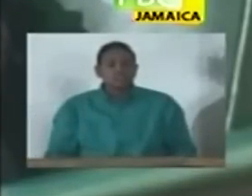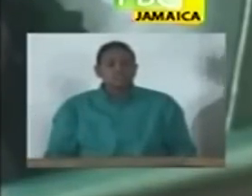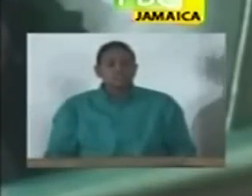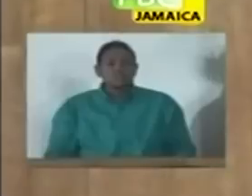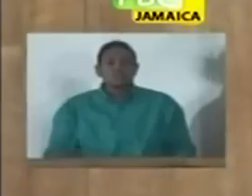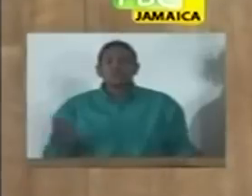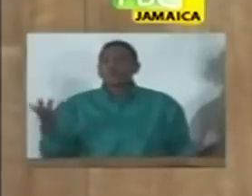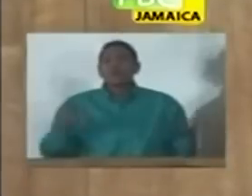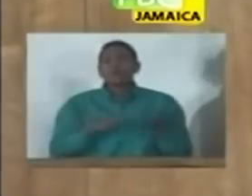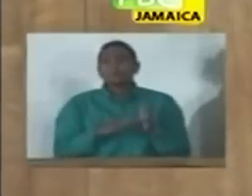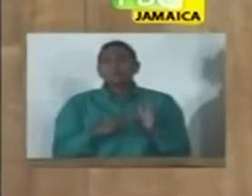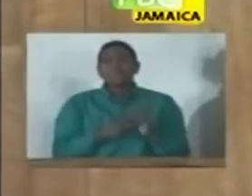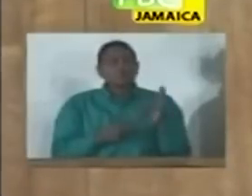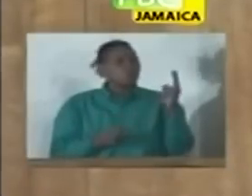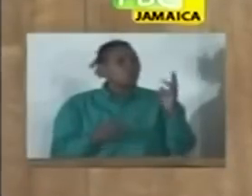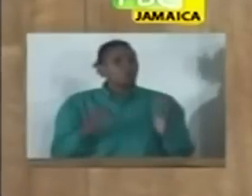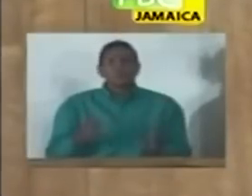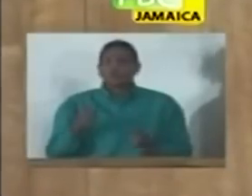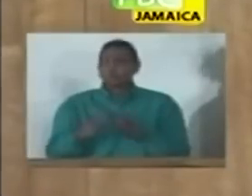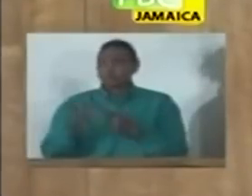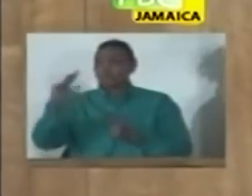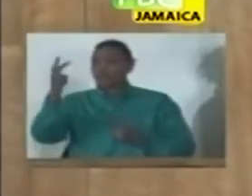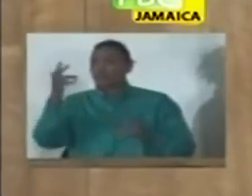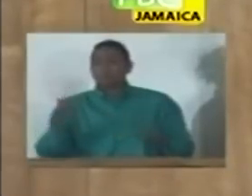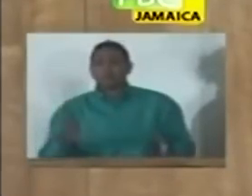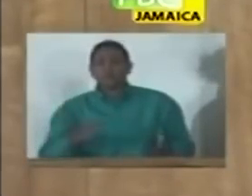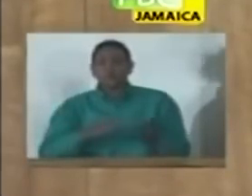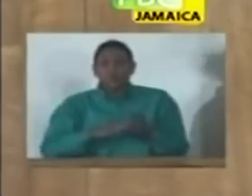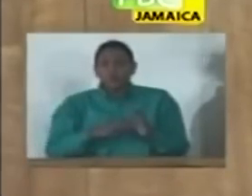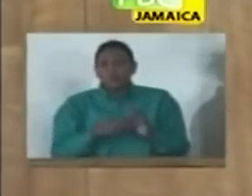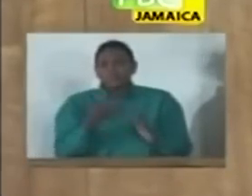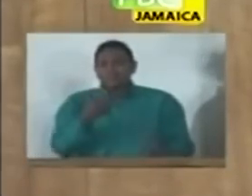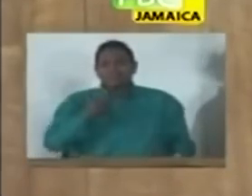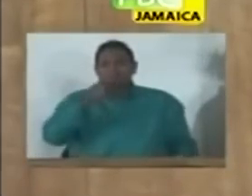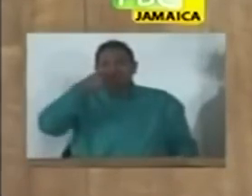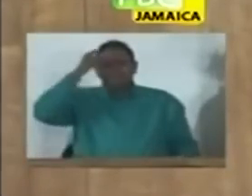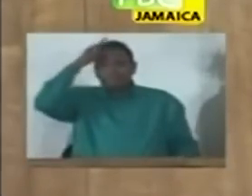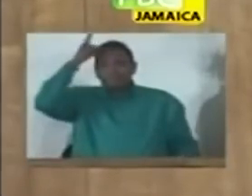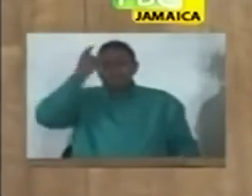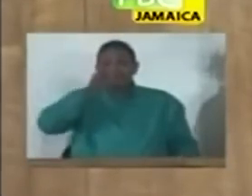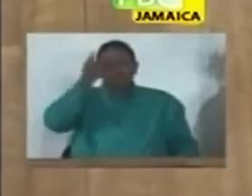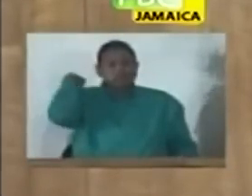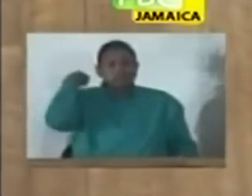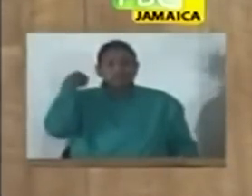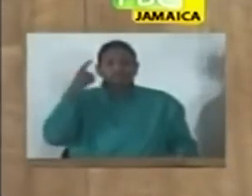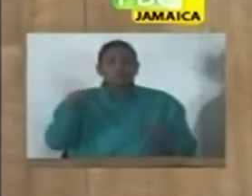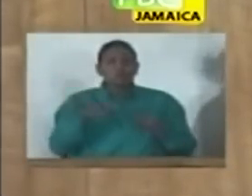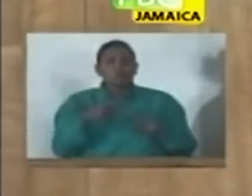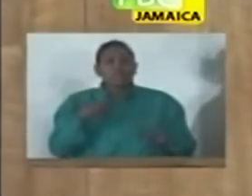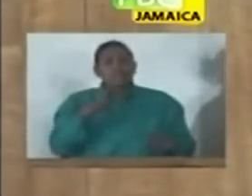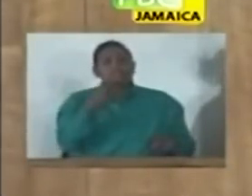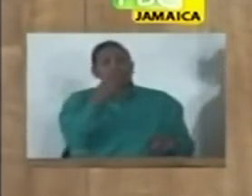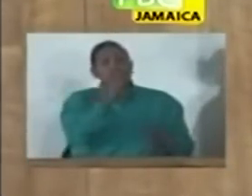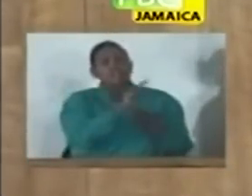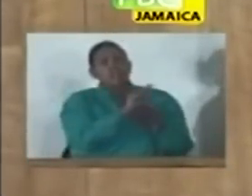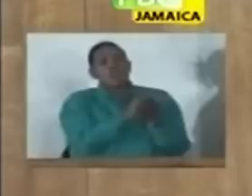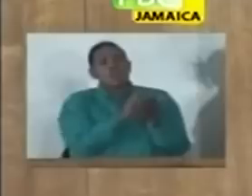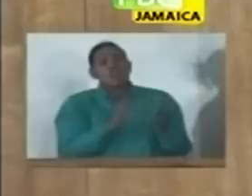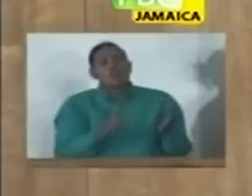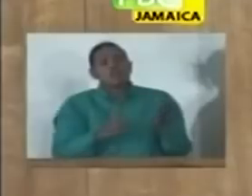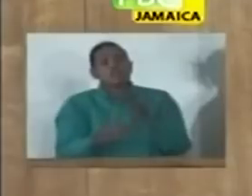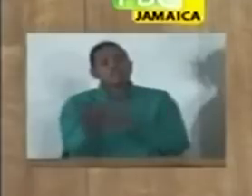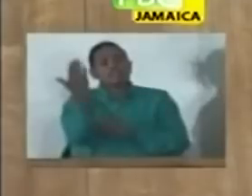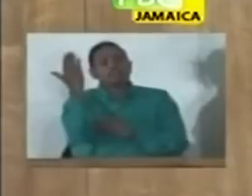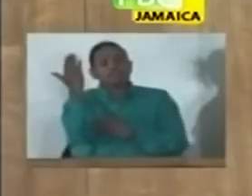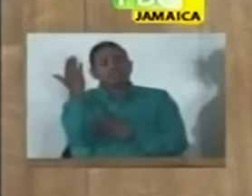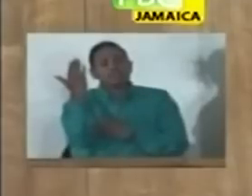mean, President? What does it mean? When I sent it to a lawyer this morning, Center Night,